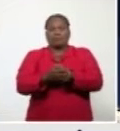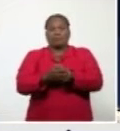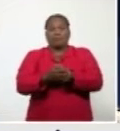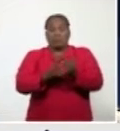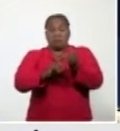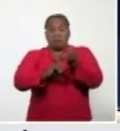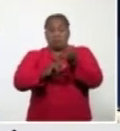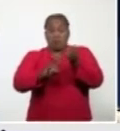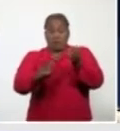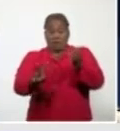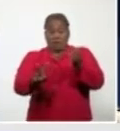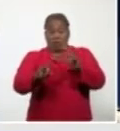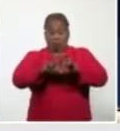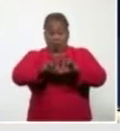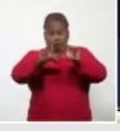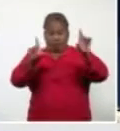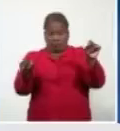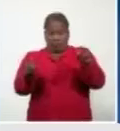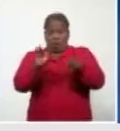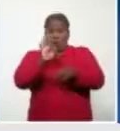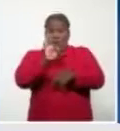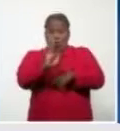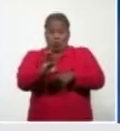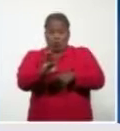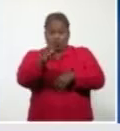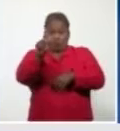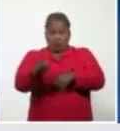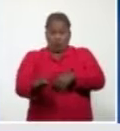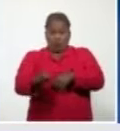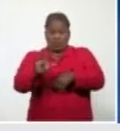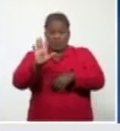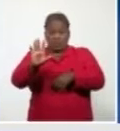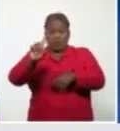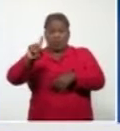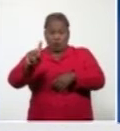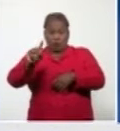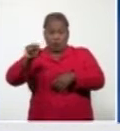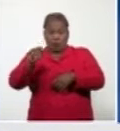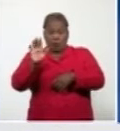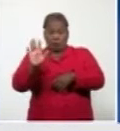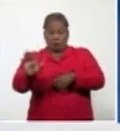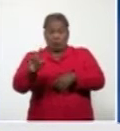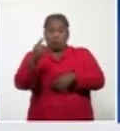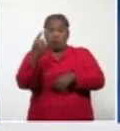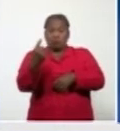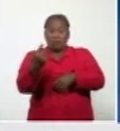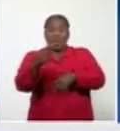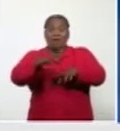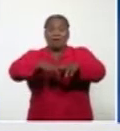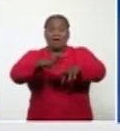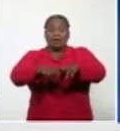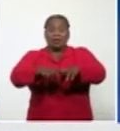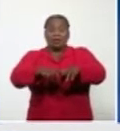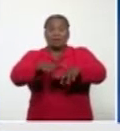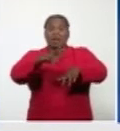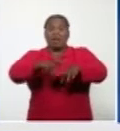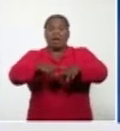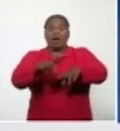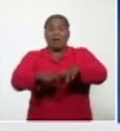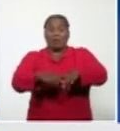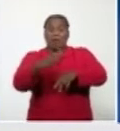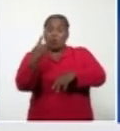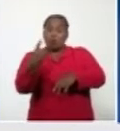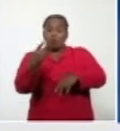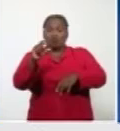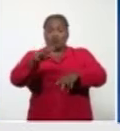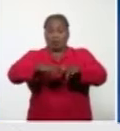were diagnosed yesterday, have had a stable evolution of their illness. By